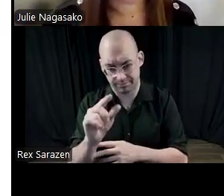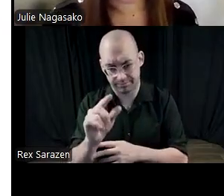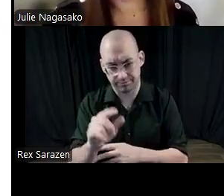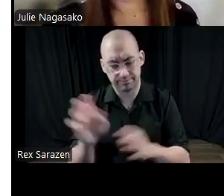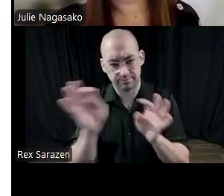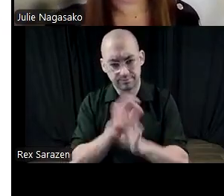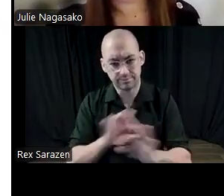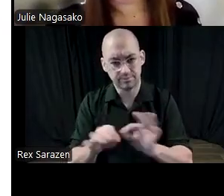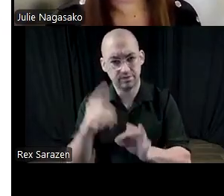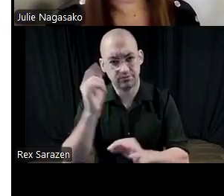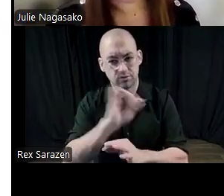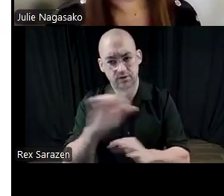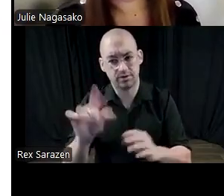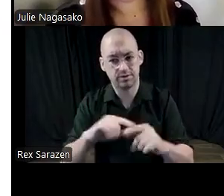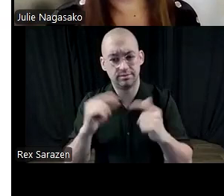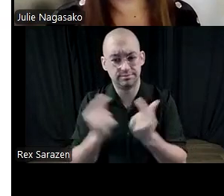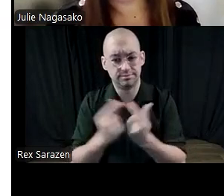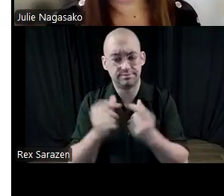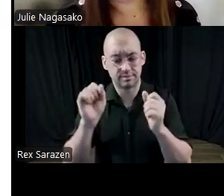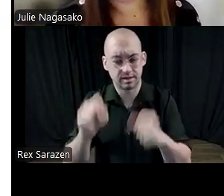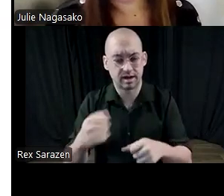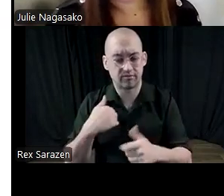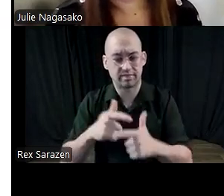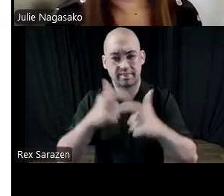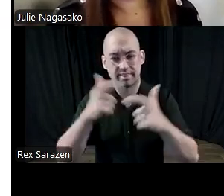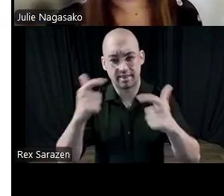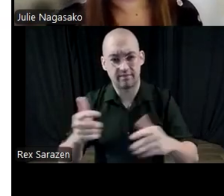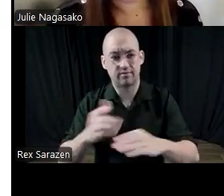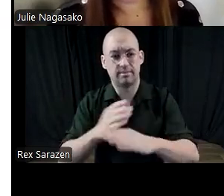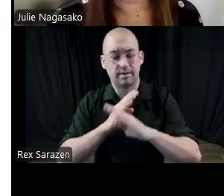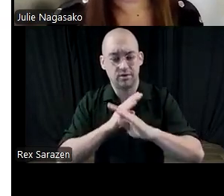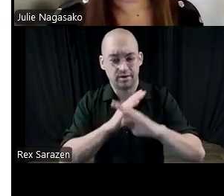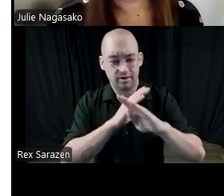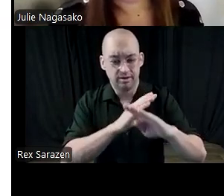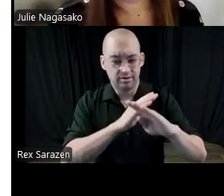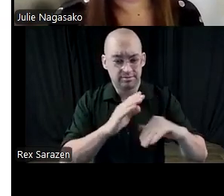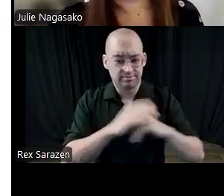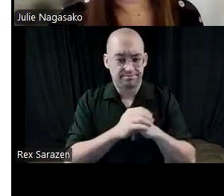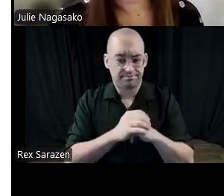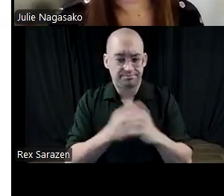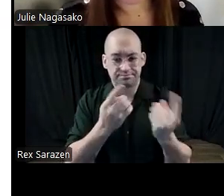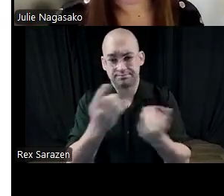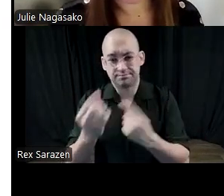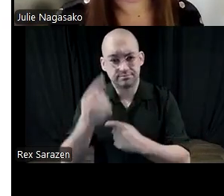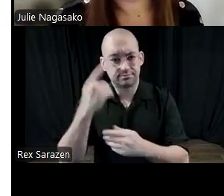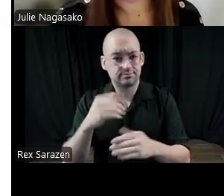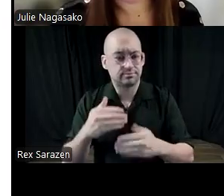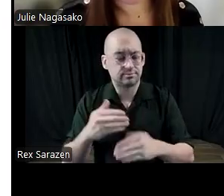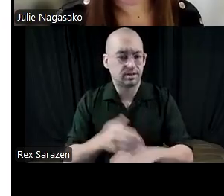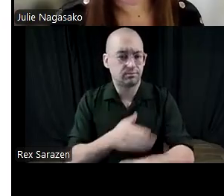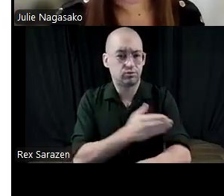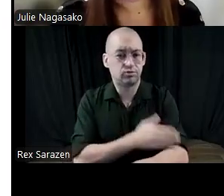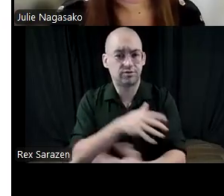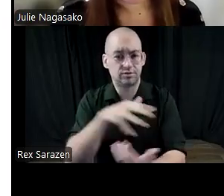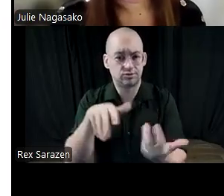populations and that there can be a lot of barriers to it. And so we want to see what are things that we can do to improve social connection and